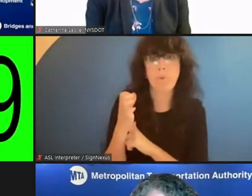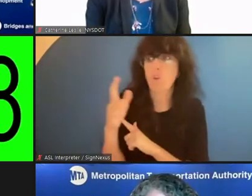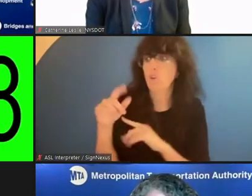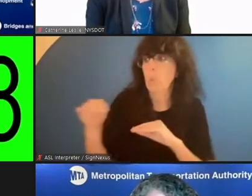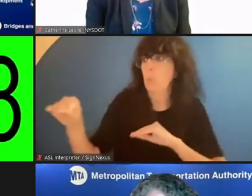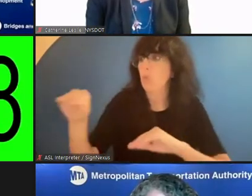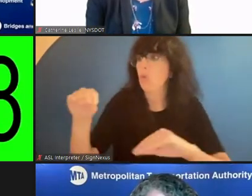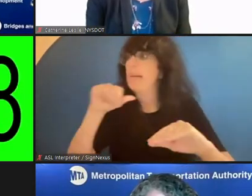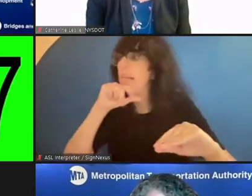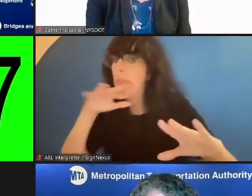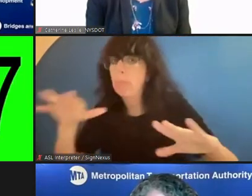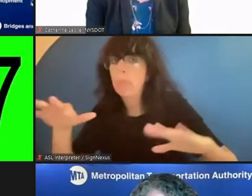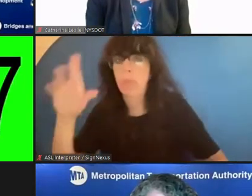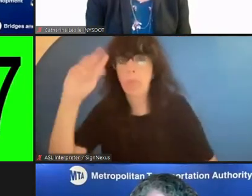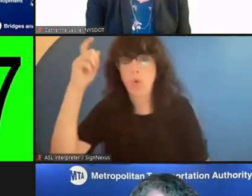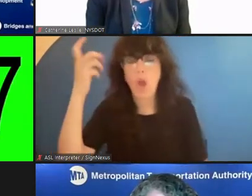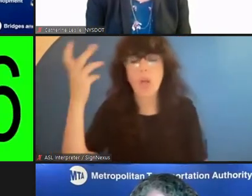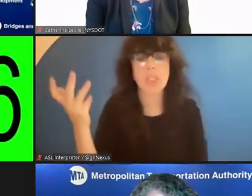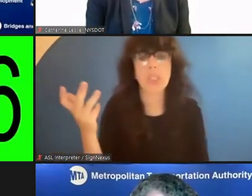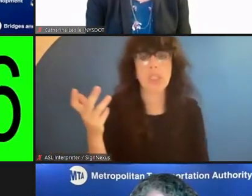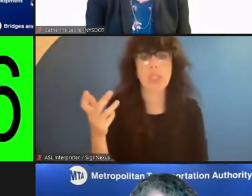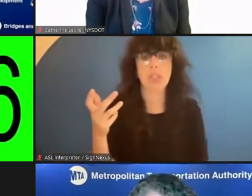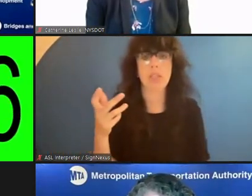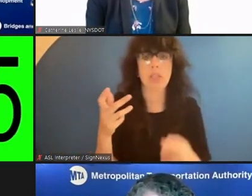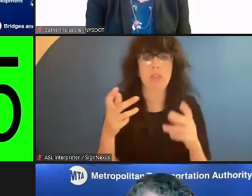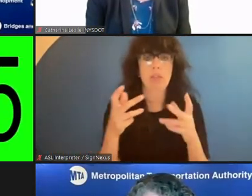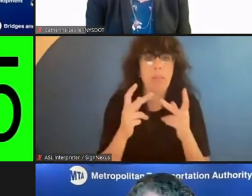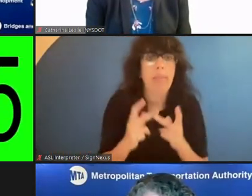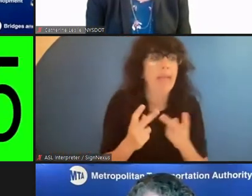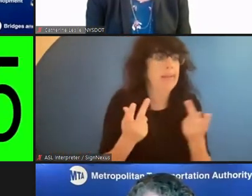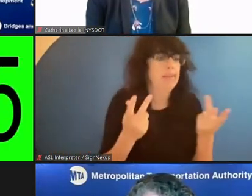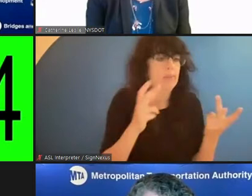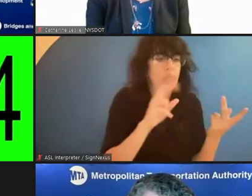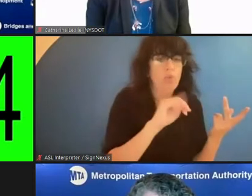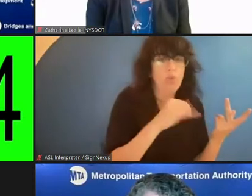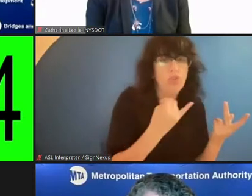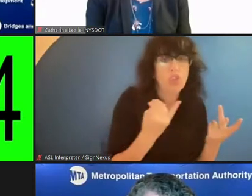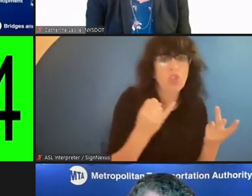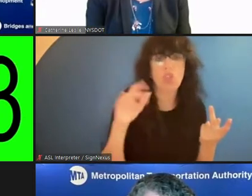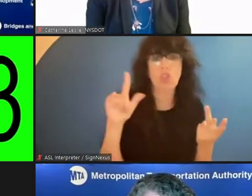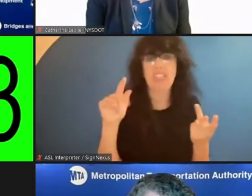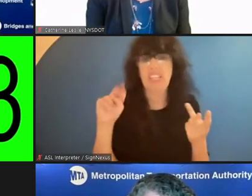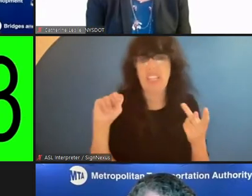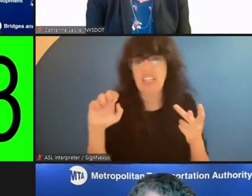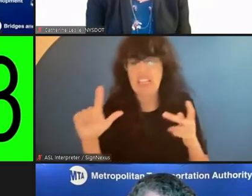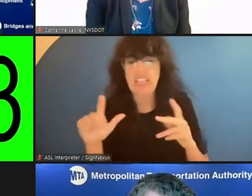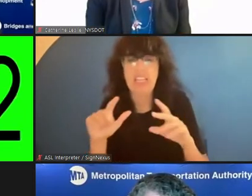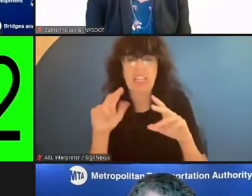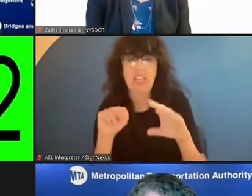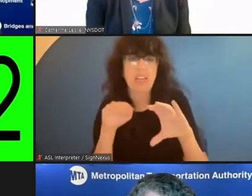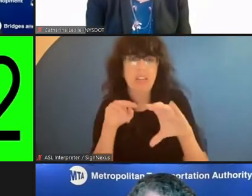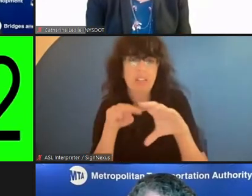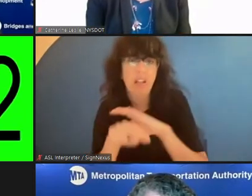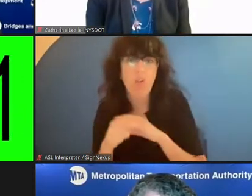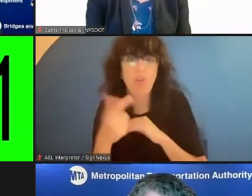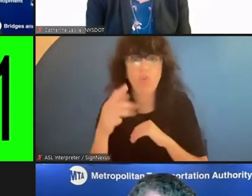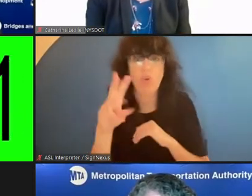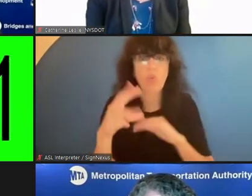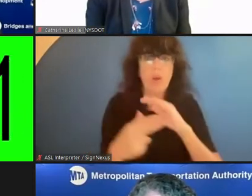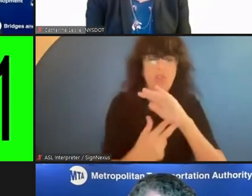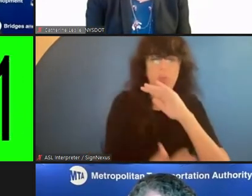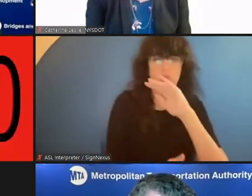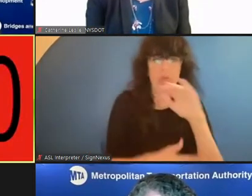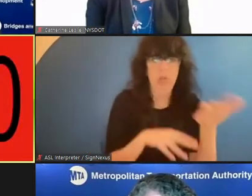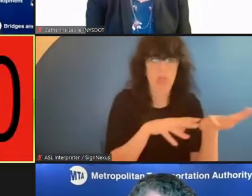like the bronx places in new jersey lincoln and holland tunnel fort lee george washington bridge congestion how about